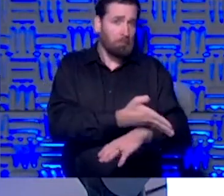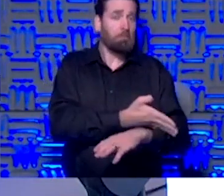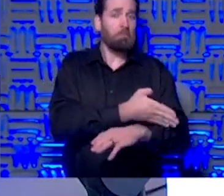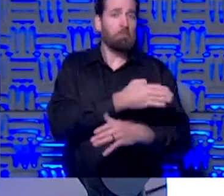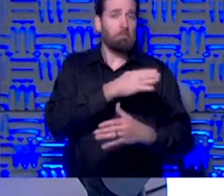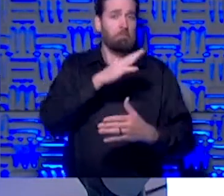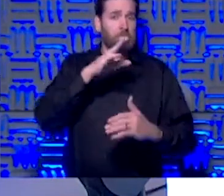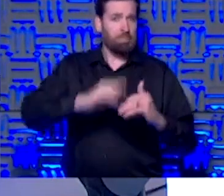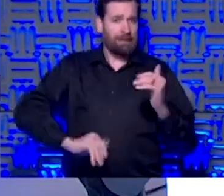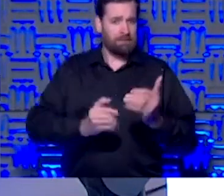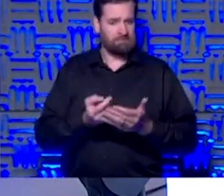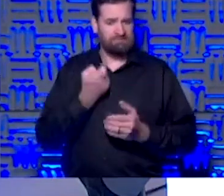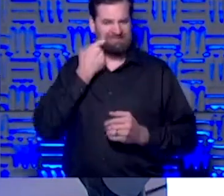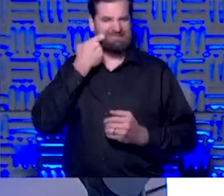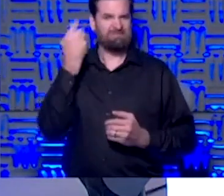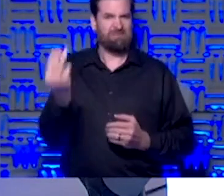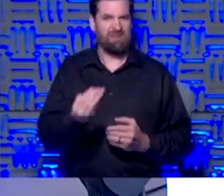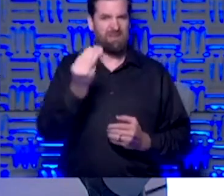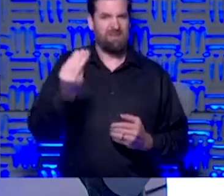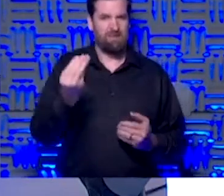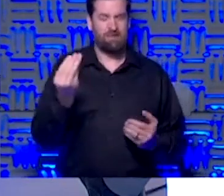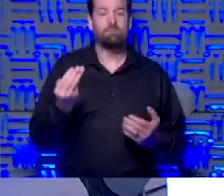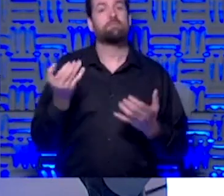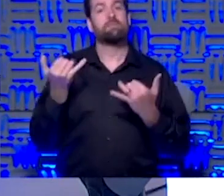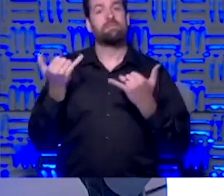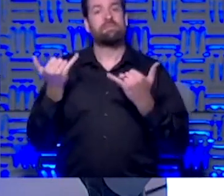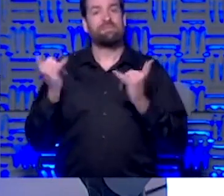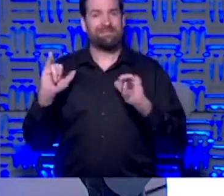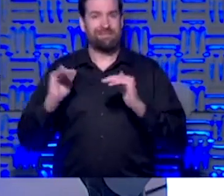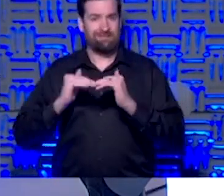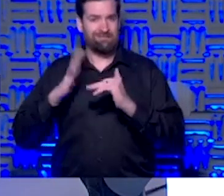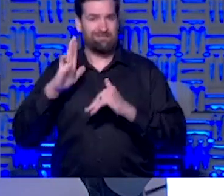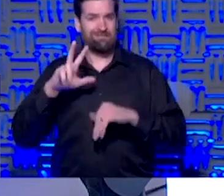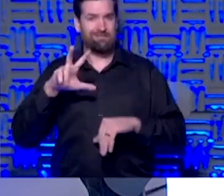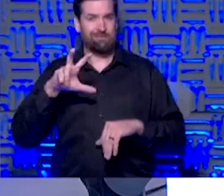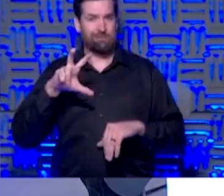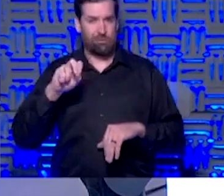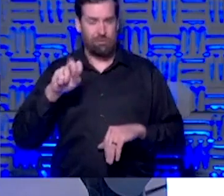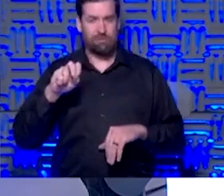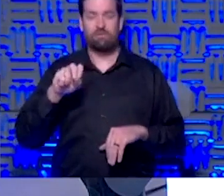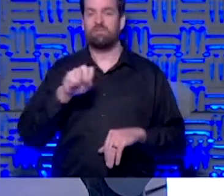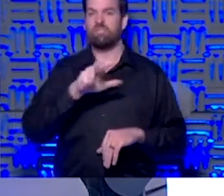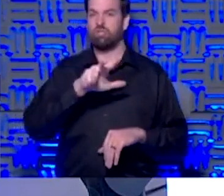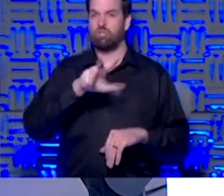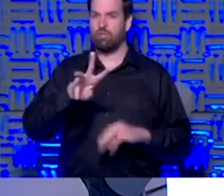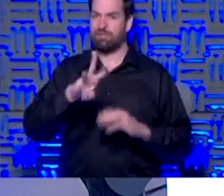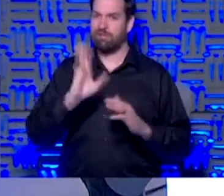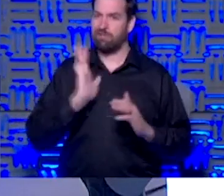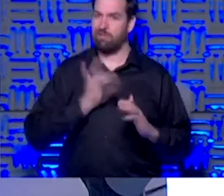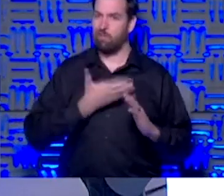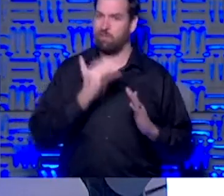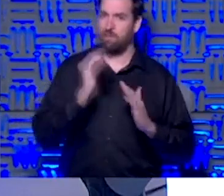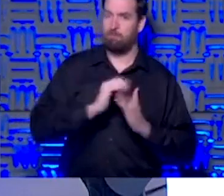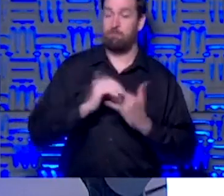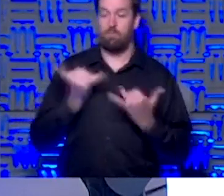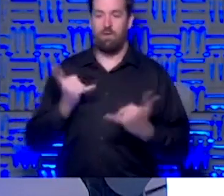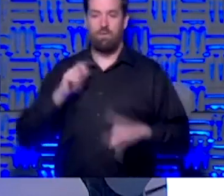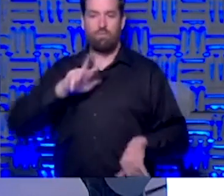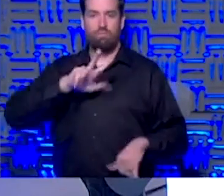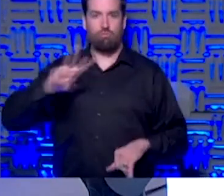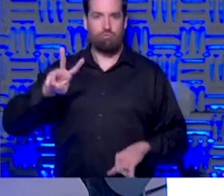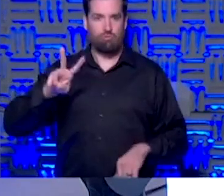Thank week. goodness, we like that. So, still above 30. We had 36 that we peaked out at, but right now